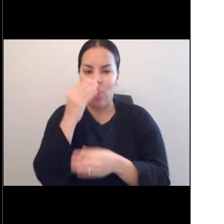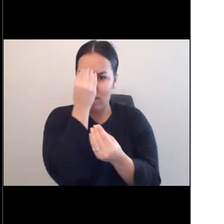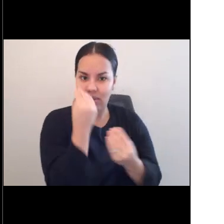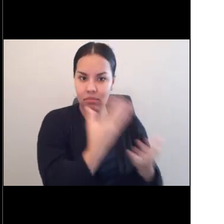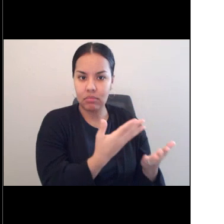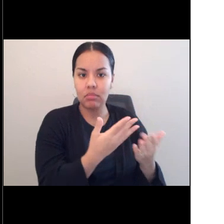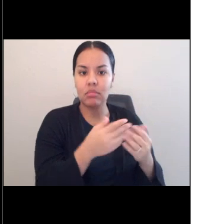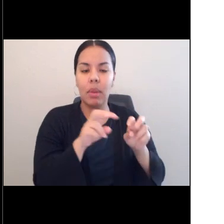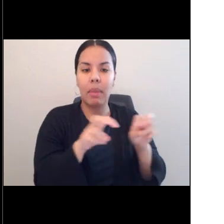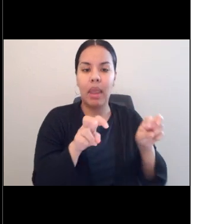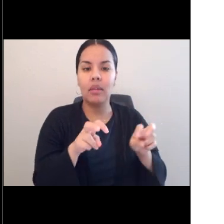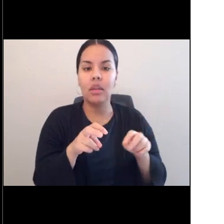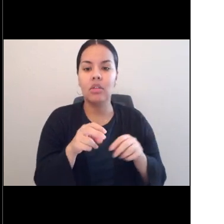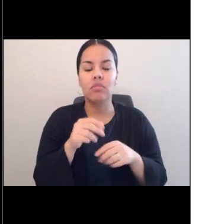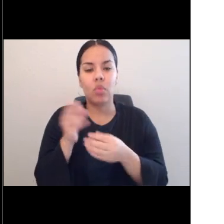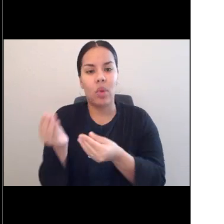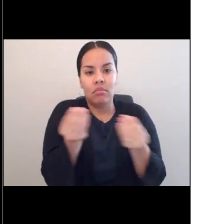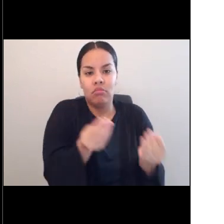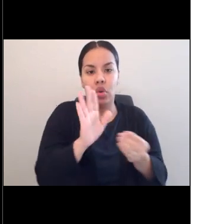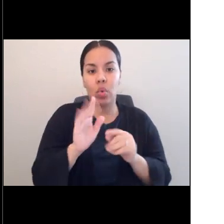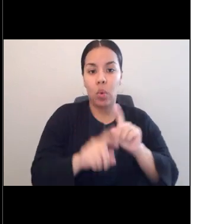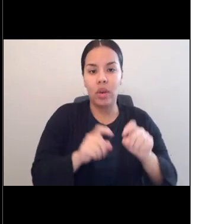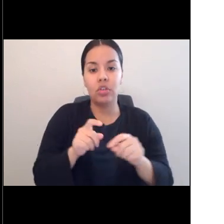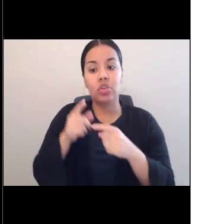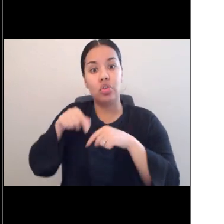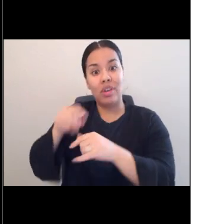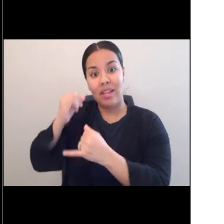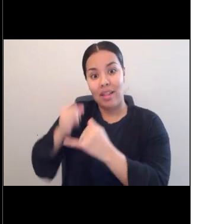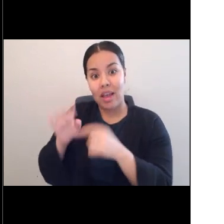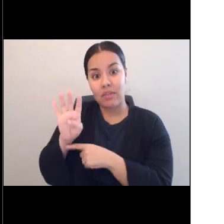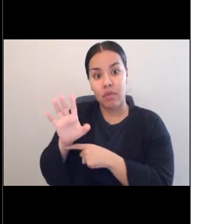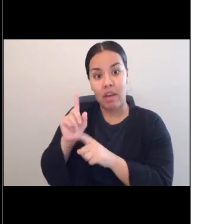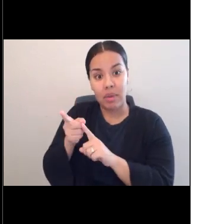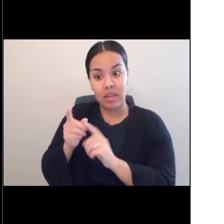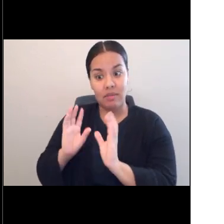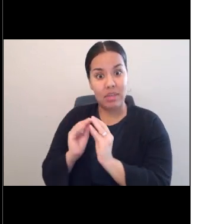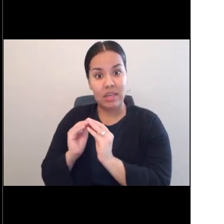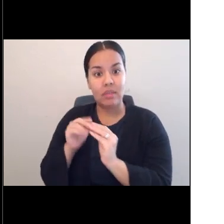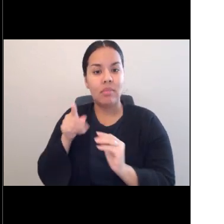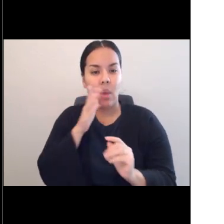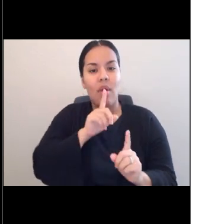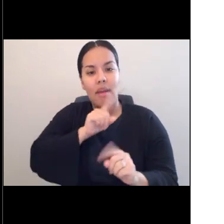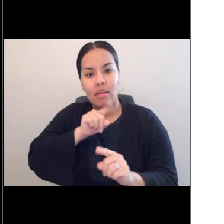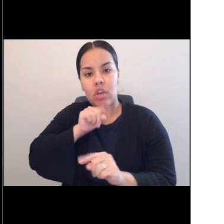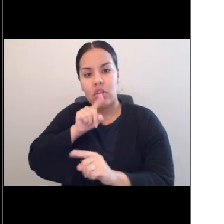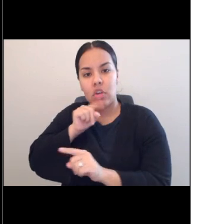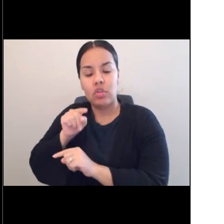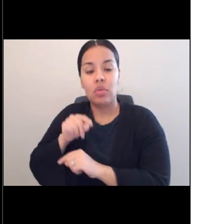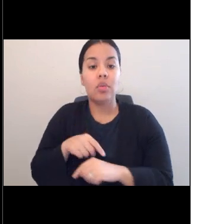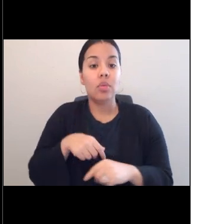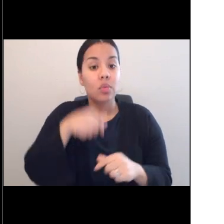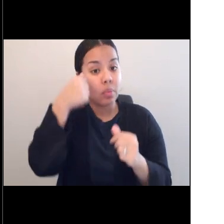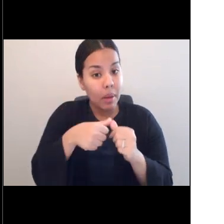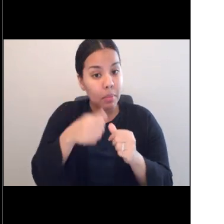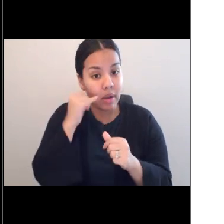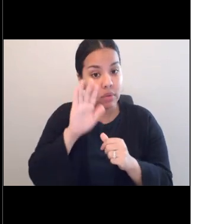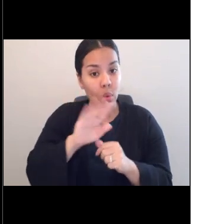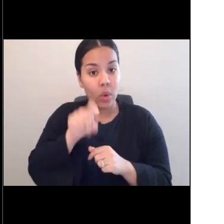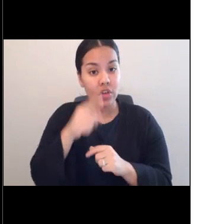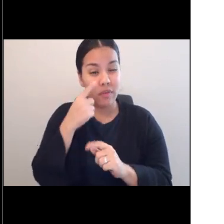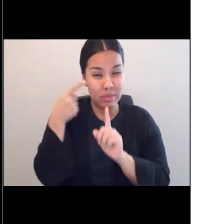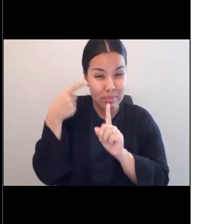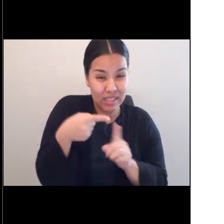will answer them during the last 45 minutes of the webinar. And remember, if your question is for a specific panelist, please let